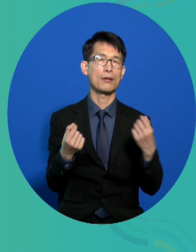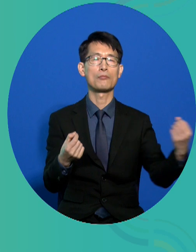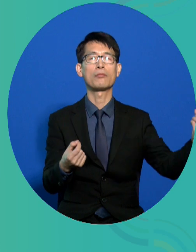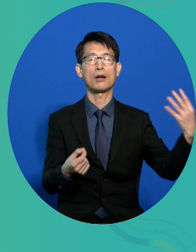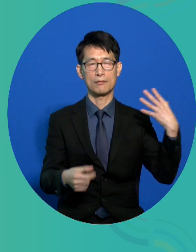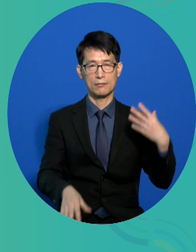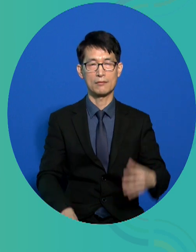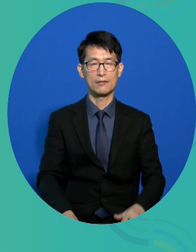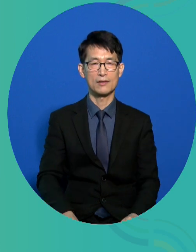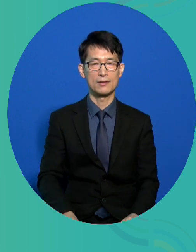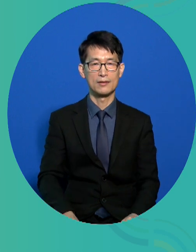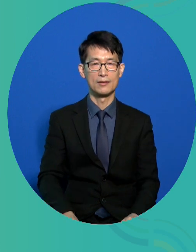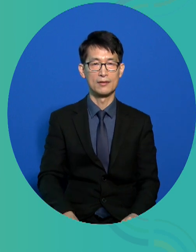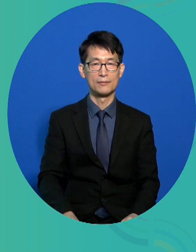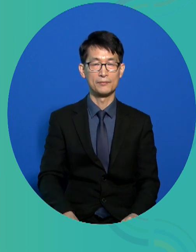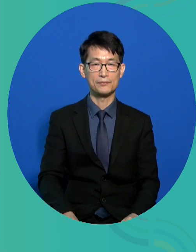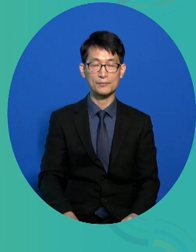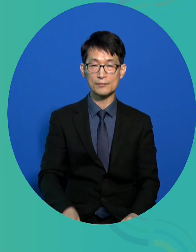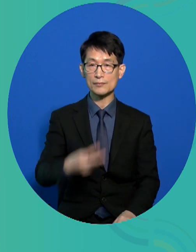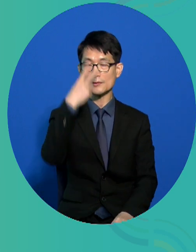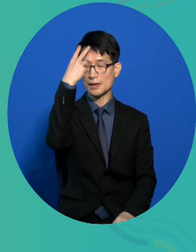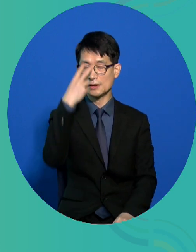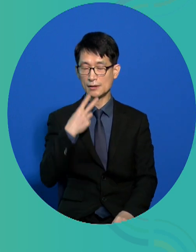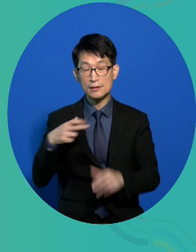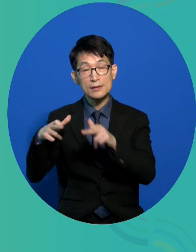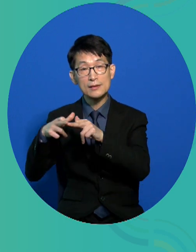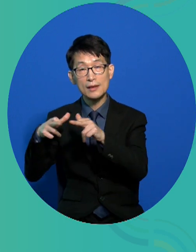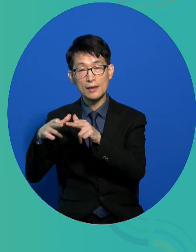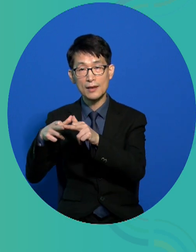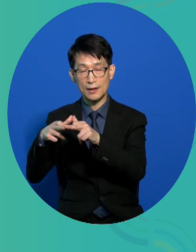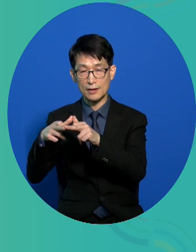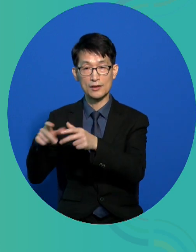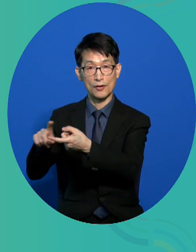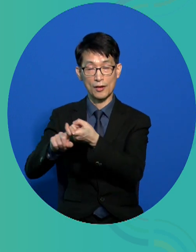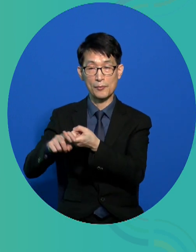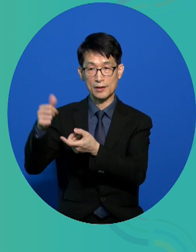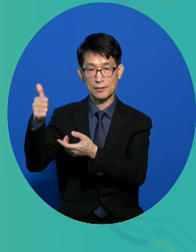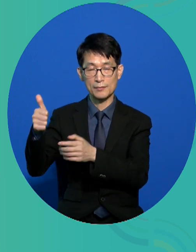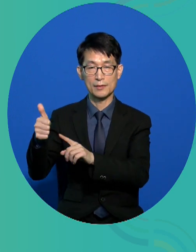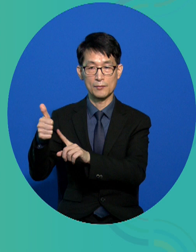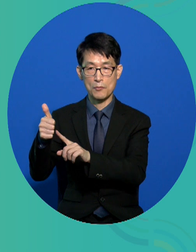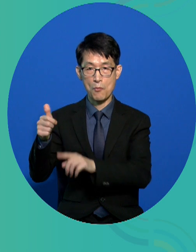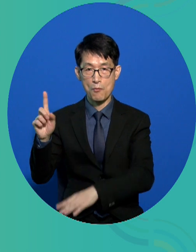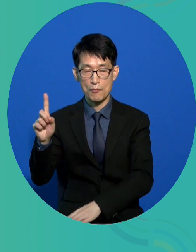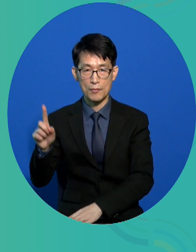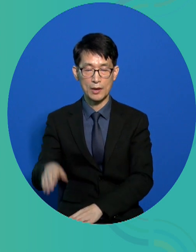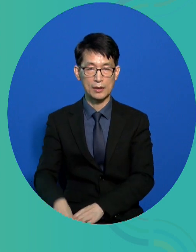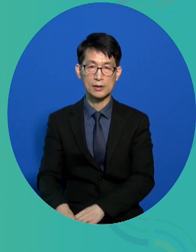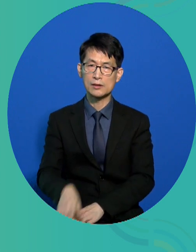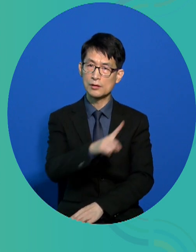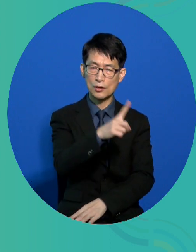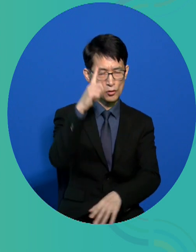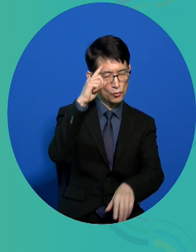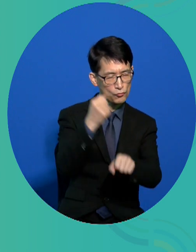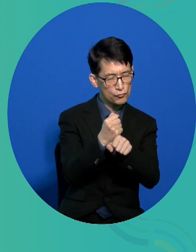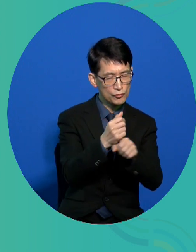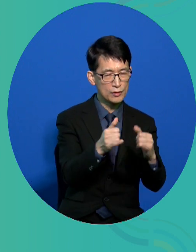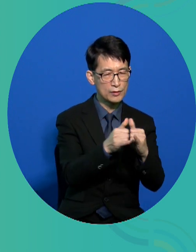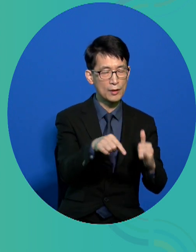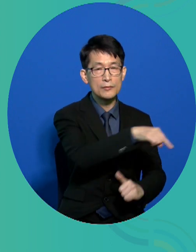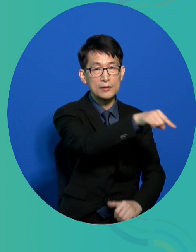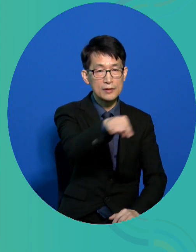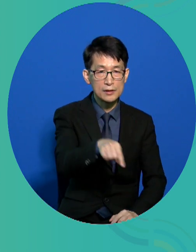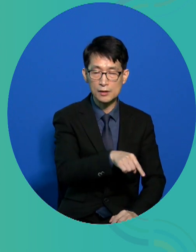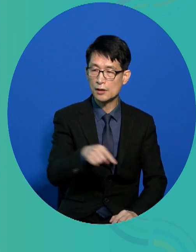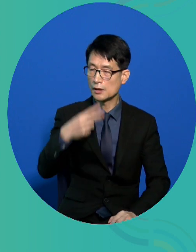of vehicles alone. So the Secretary General of the Korea Disabled Federation